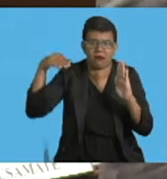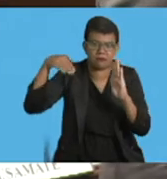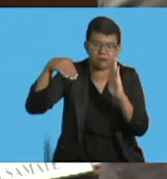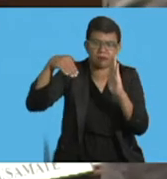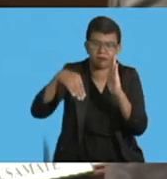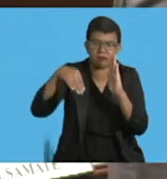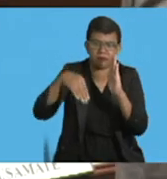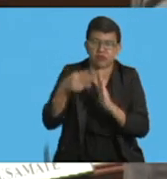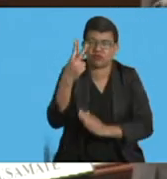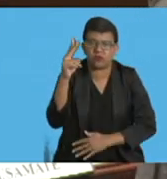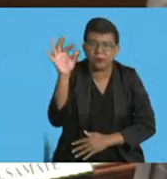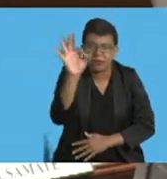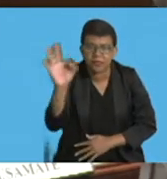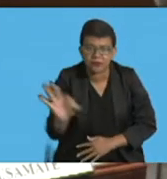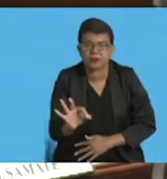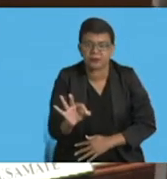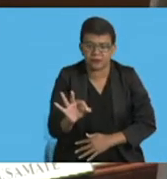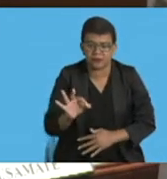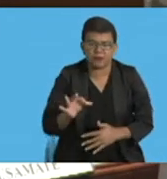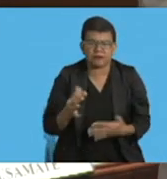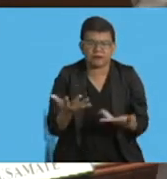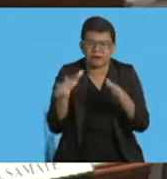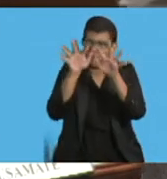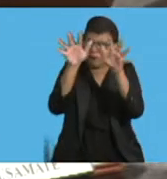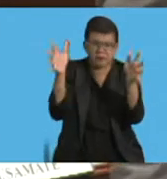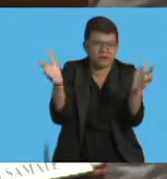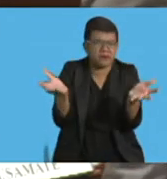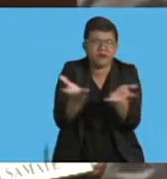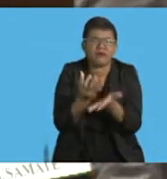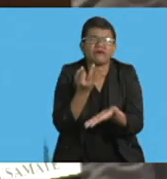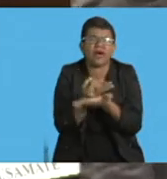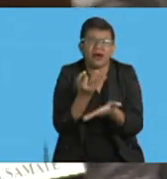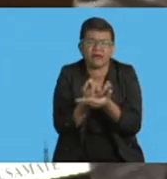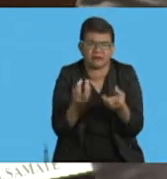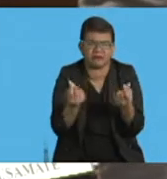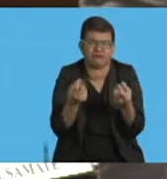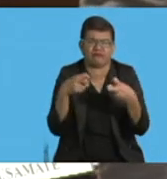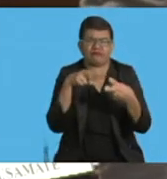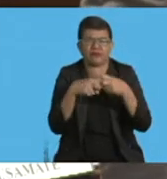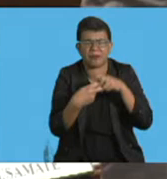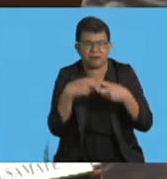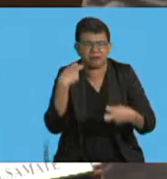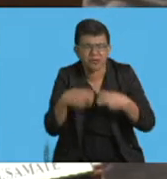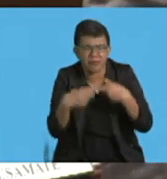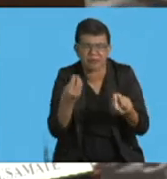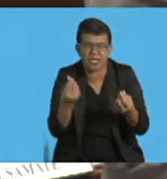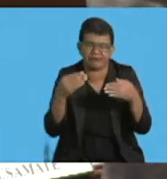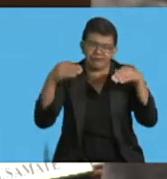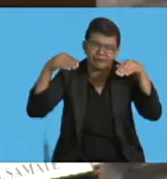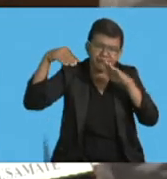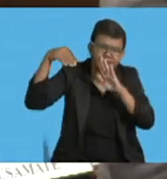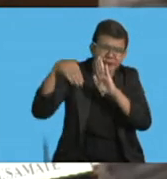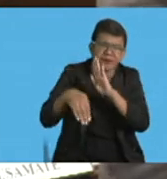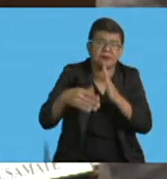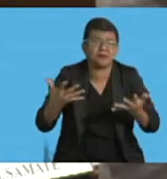the onset of the global financial crisis. And as has already been highlighted, that most of the growth in any case is coming from the emerging